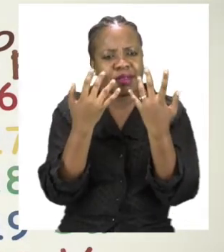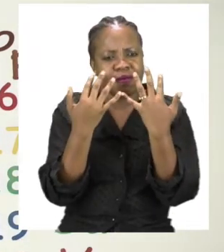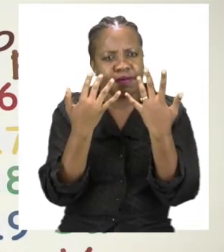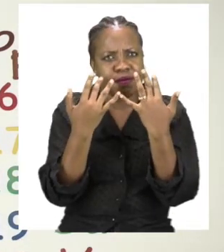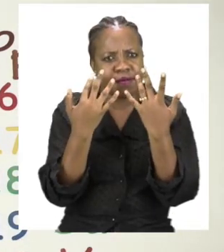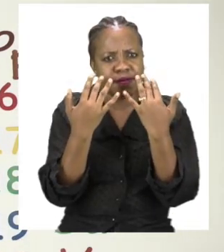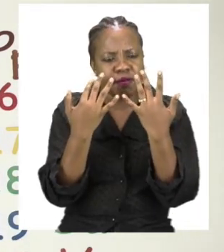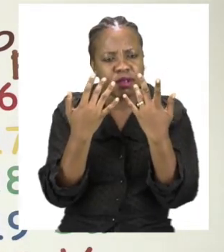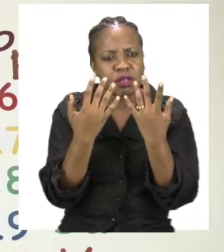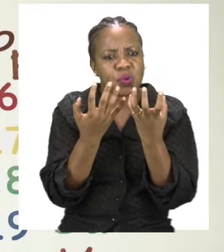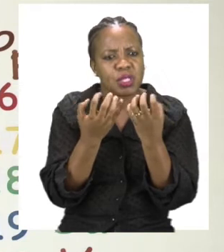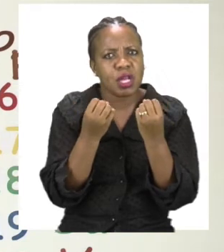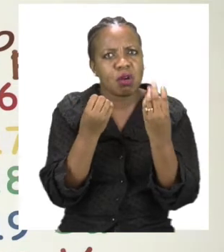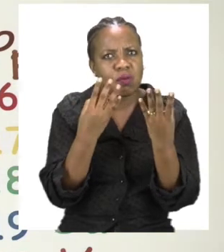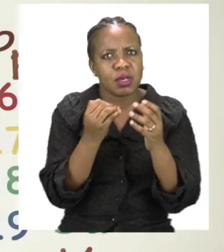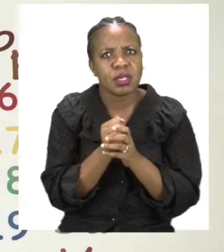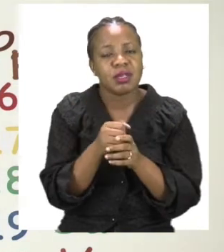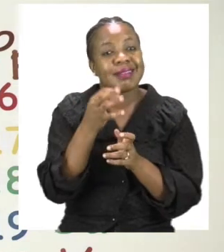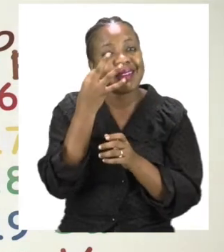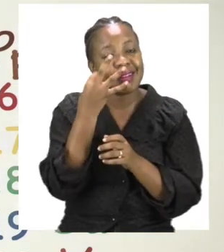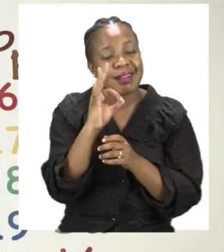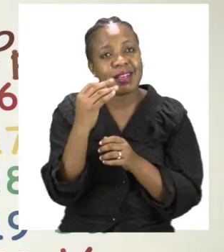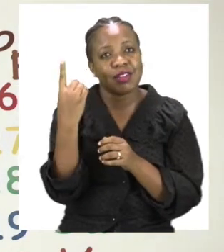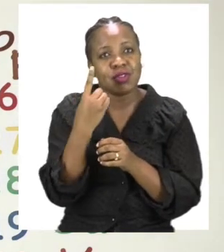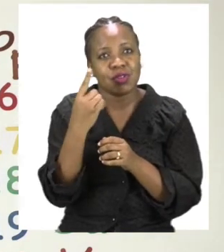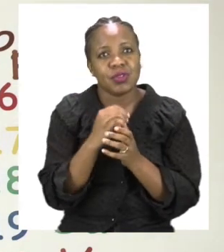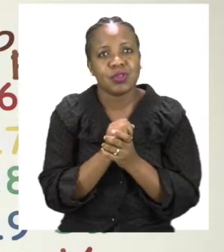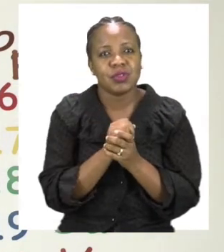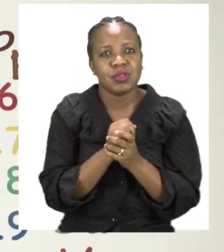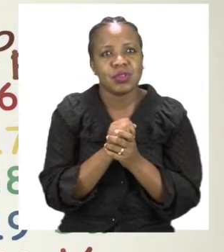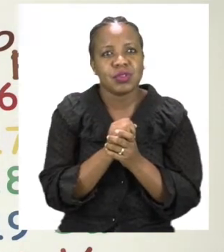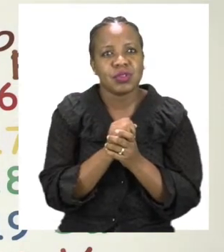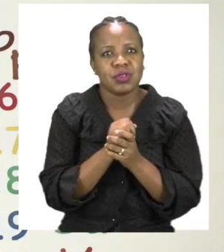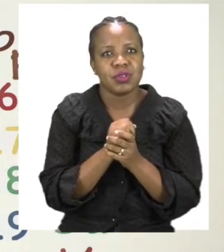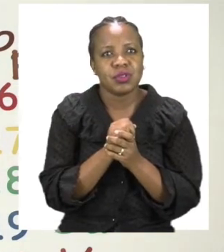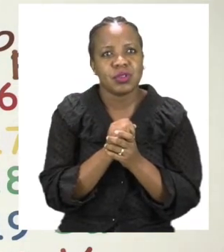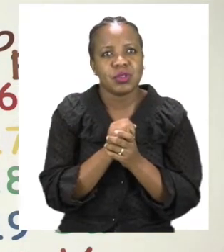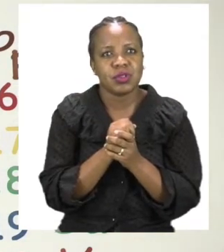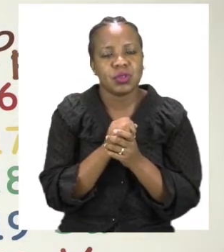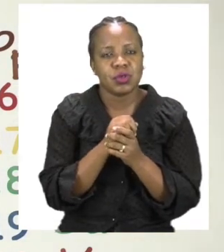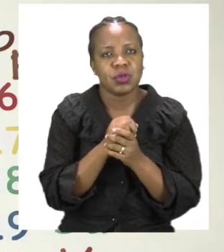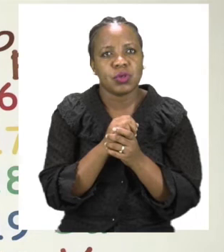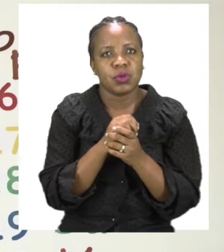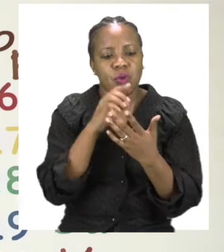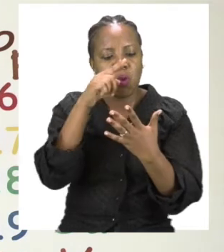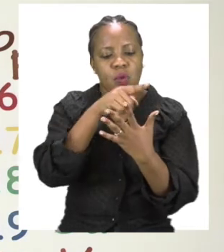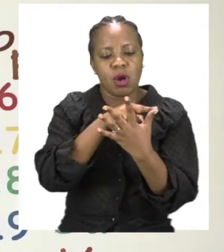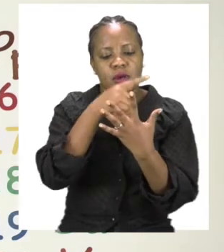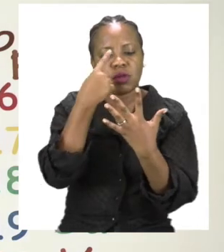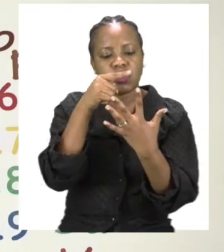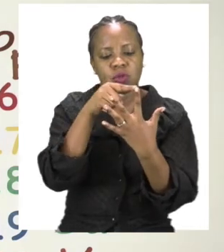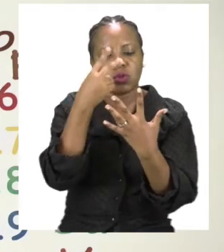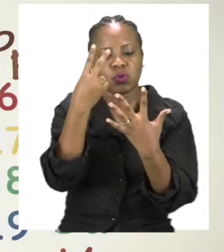need? We need 9. So let us look for our 9 fingers. 1,